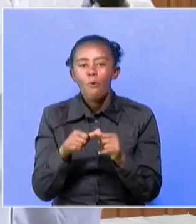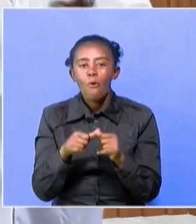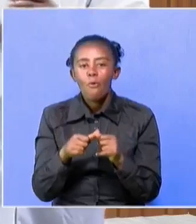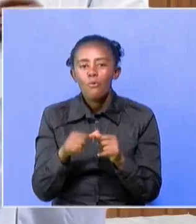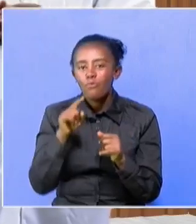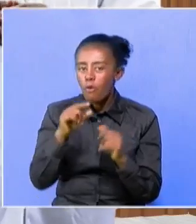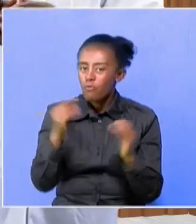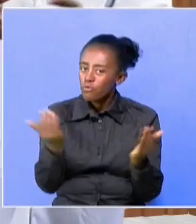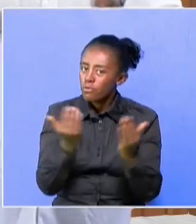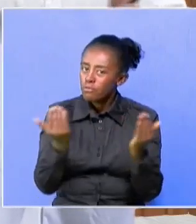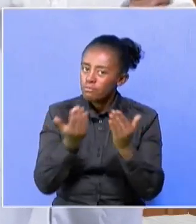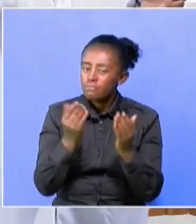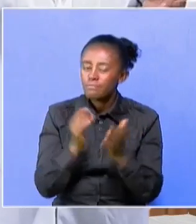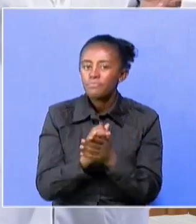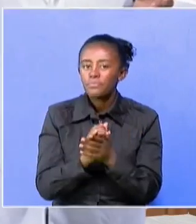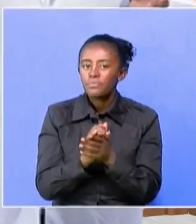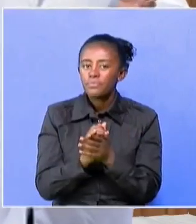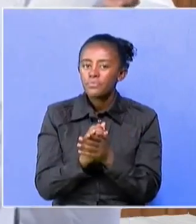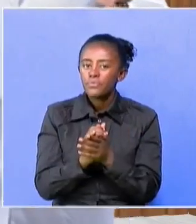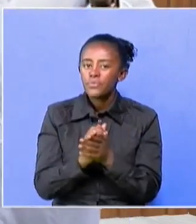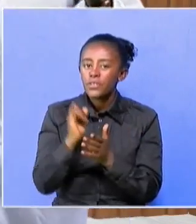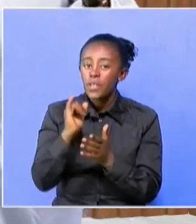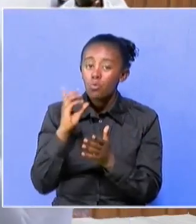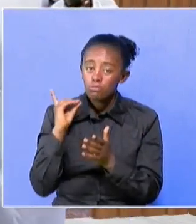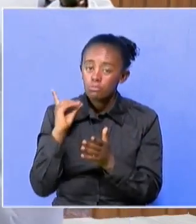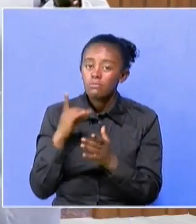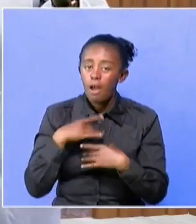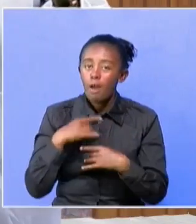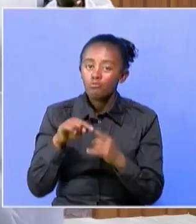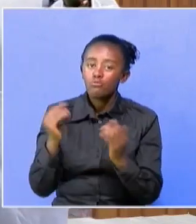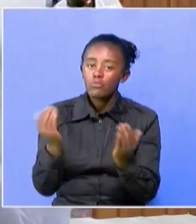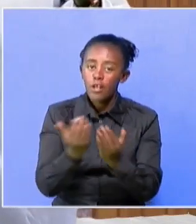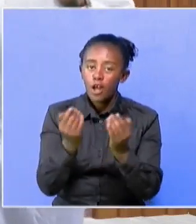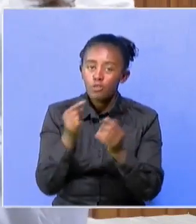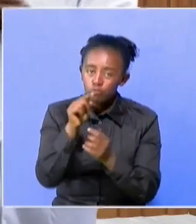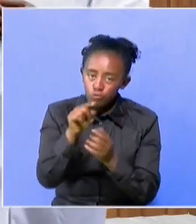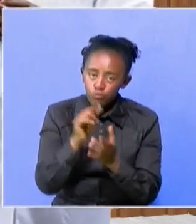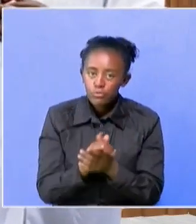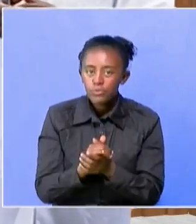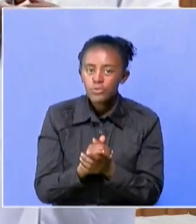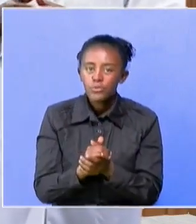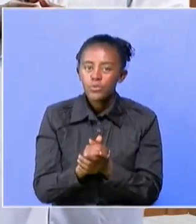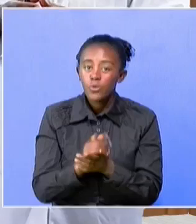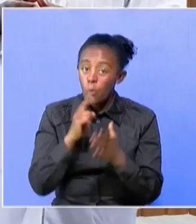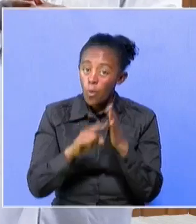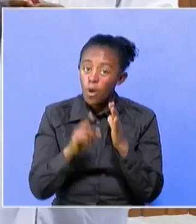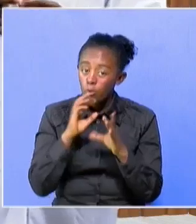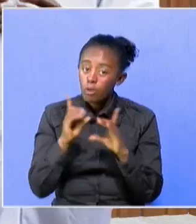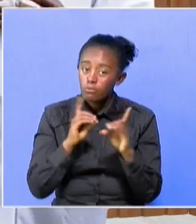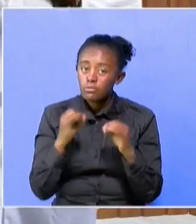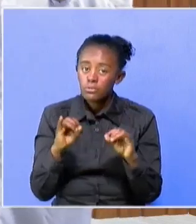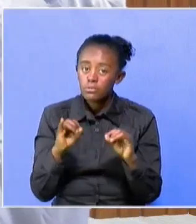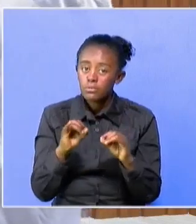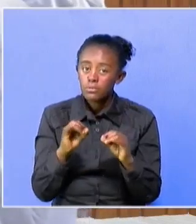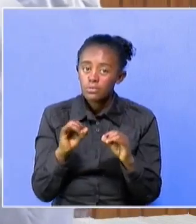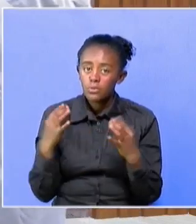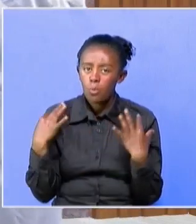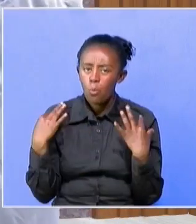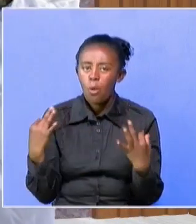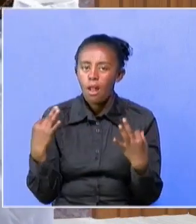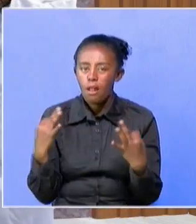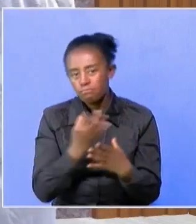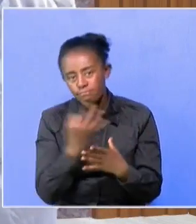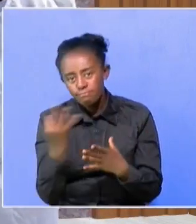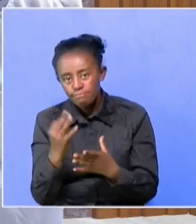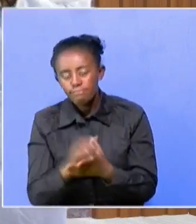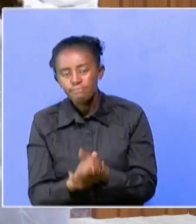encourage him. I would like to encourage you what you are doing well when